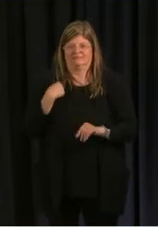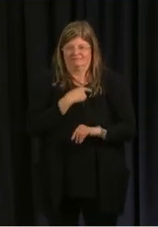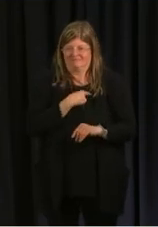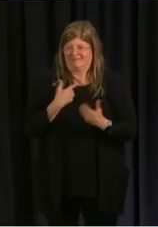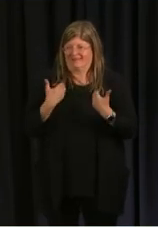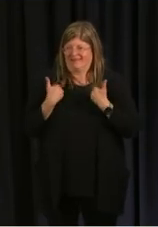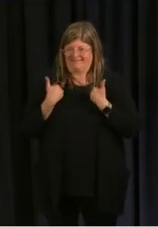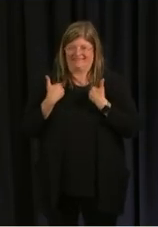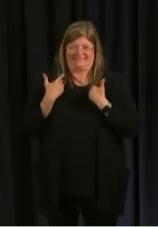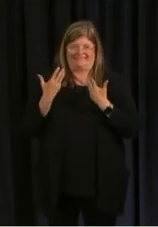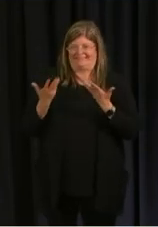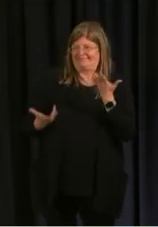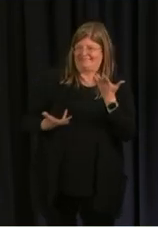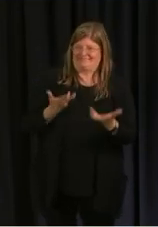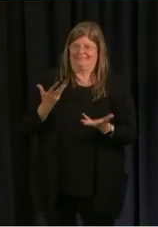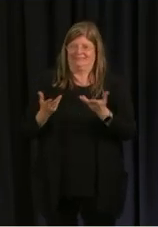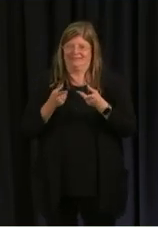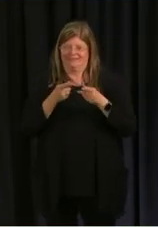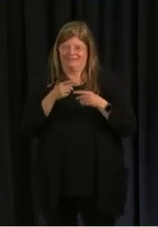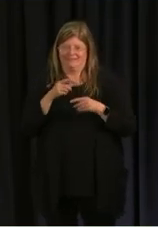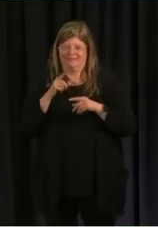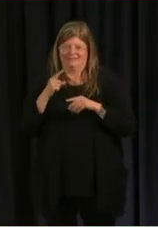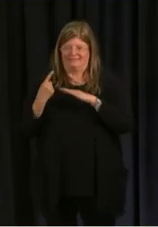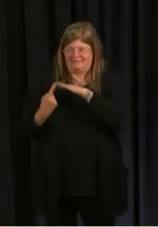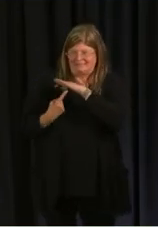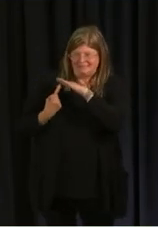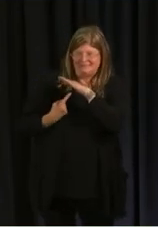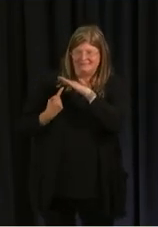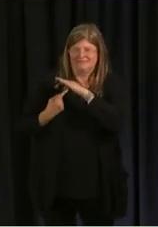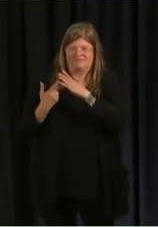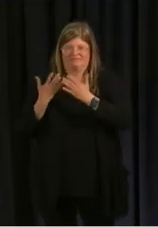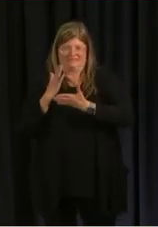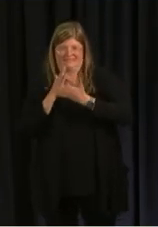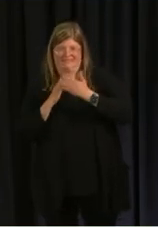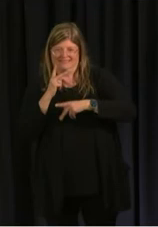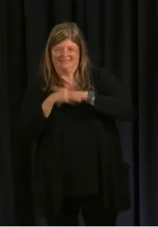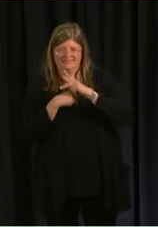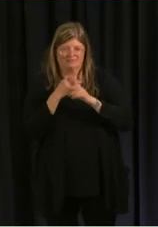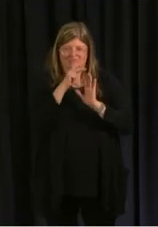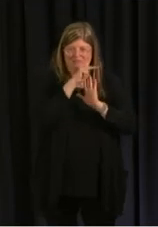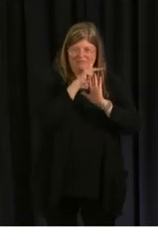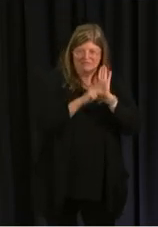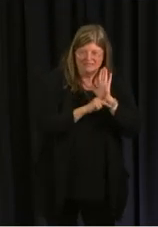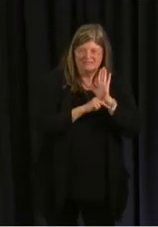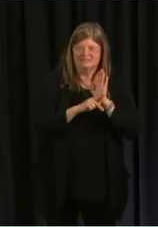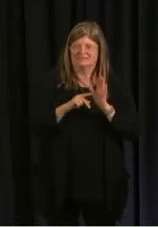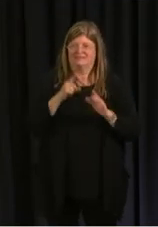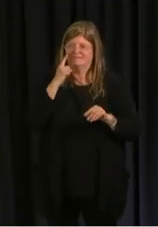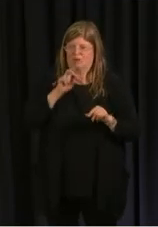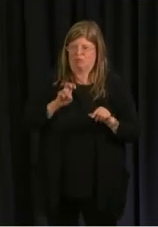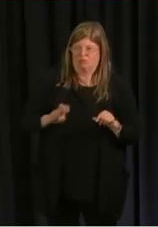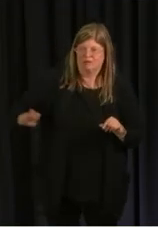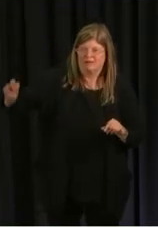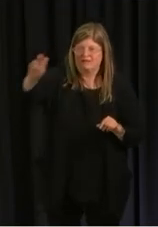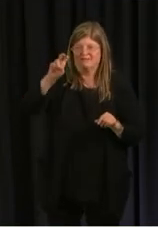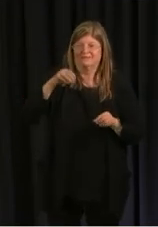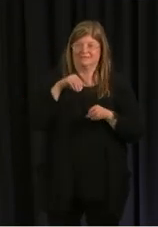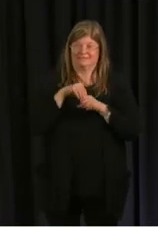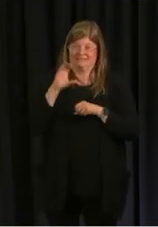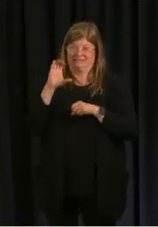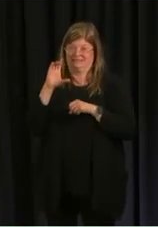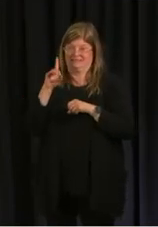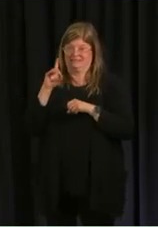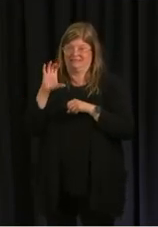some sort of test and quarantine type of policy for travel, and then the CDC